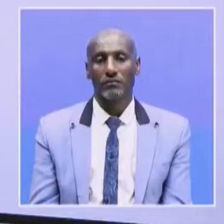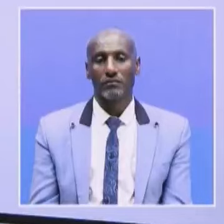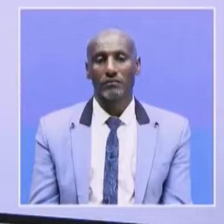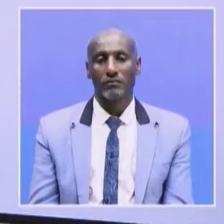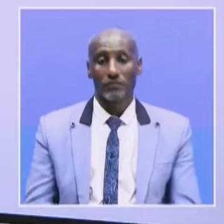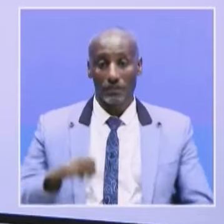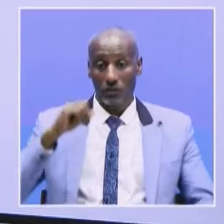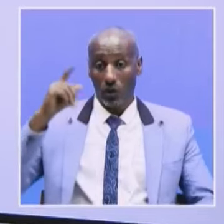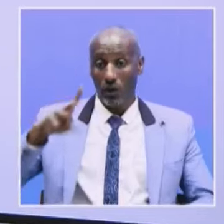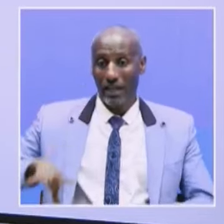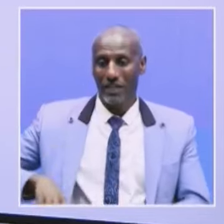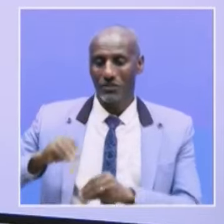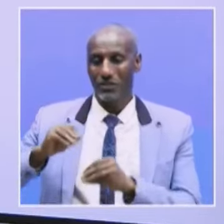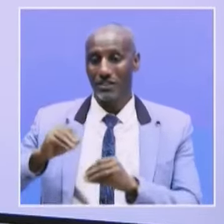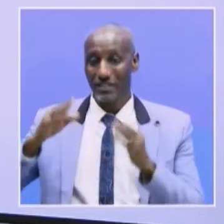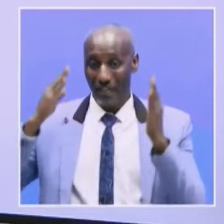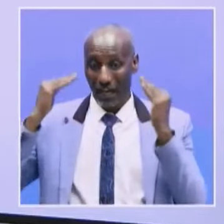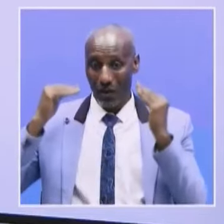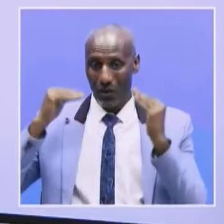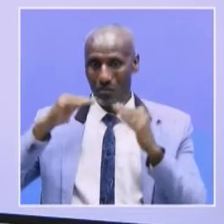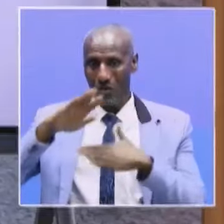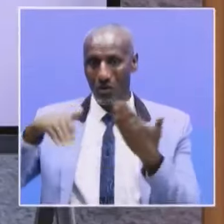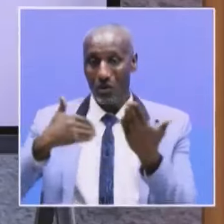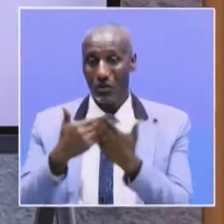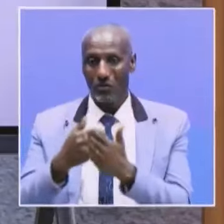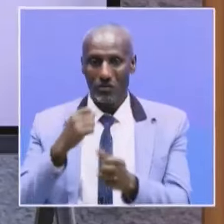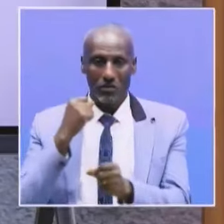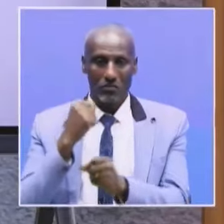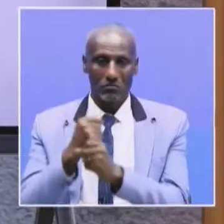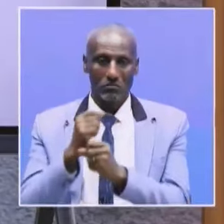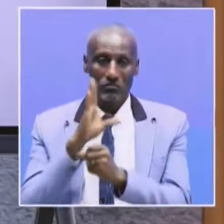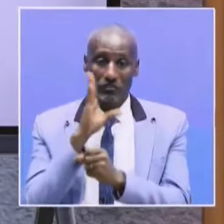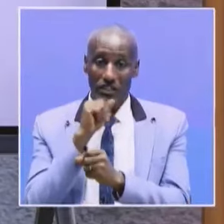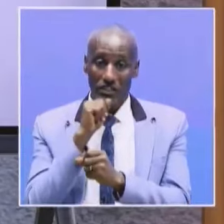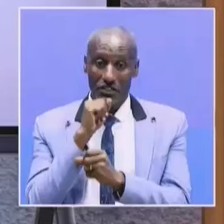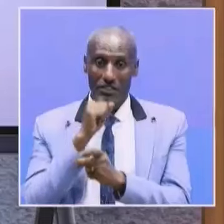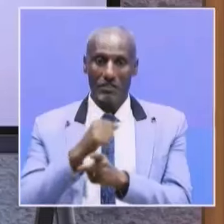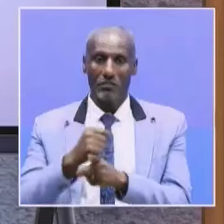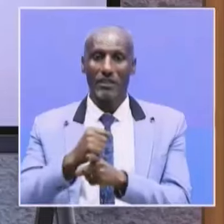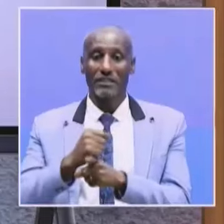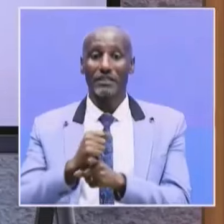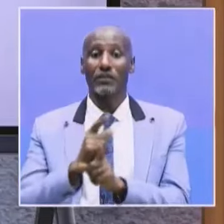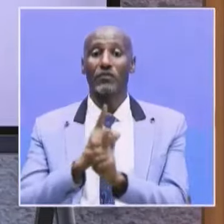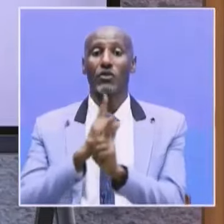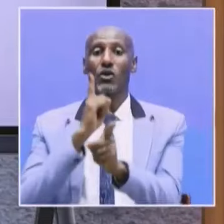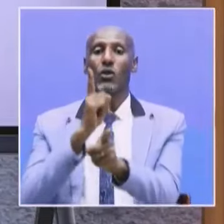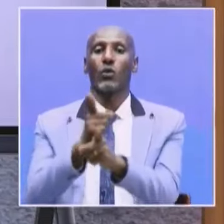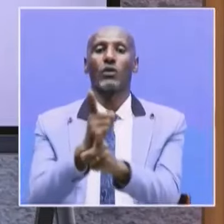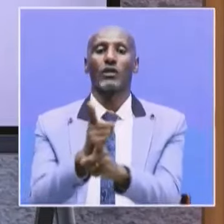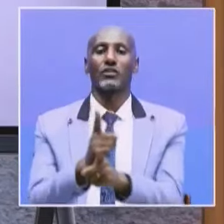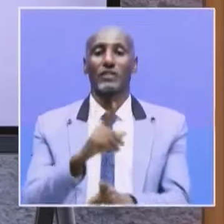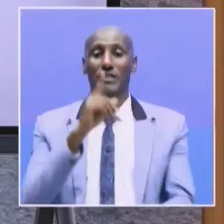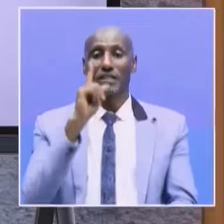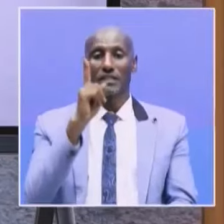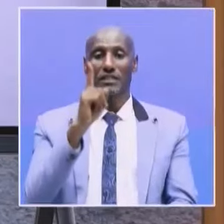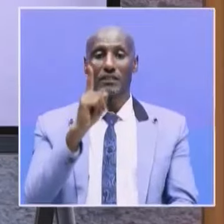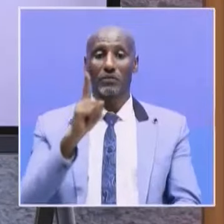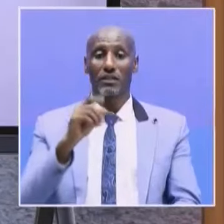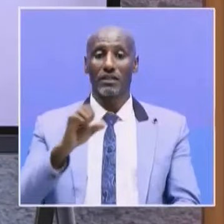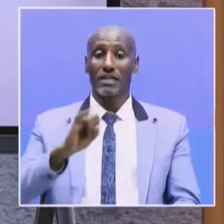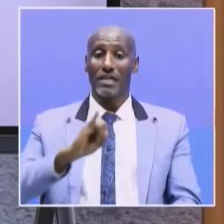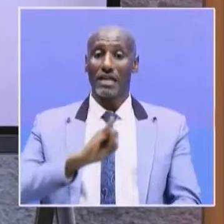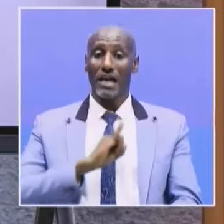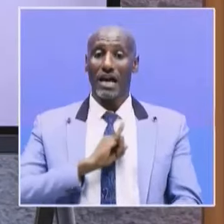Okay, students, I hope you all have finished, and let us practice, and let me give you correction here. So question number 1, I have